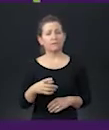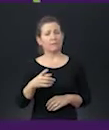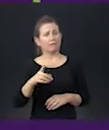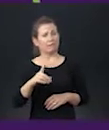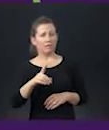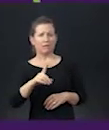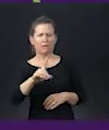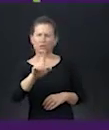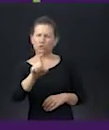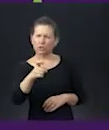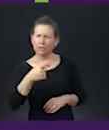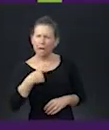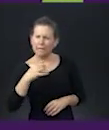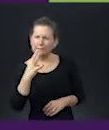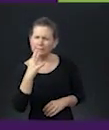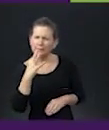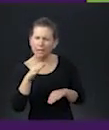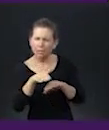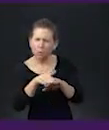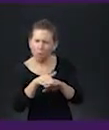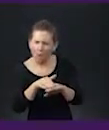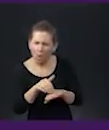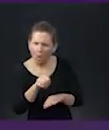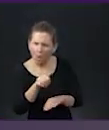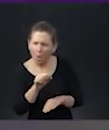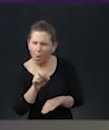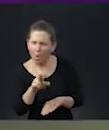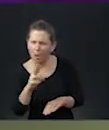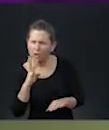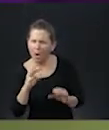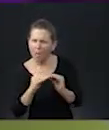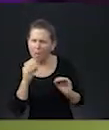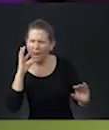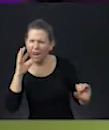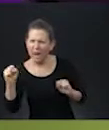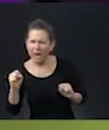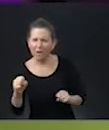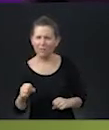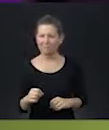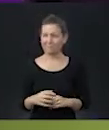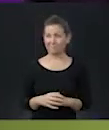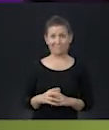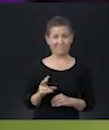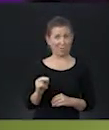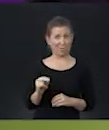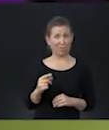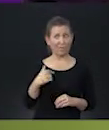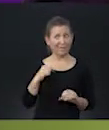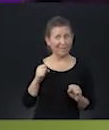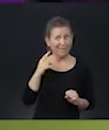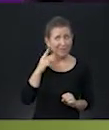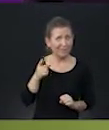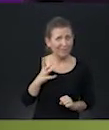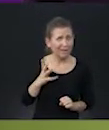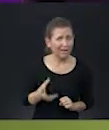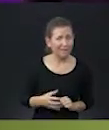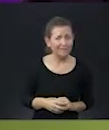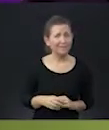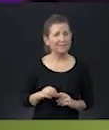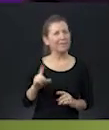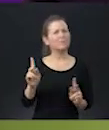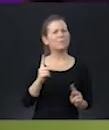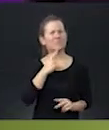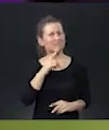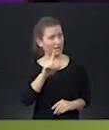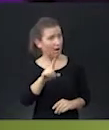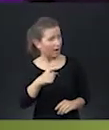Should I speak slowly or talk louder to you? Not at all, because I can hear people just fine. And if people say, do I need to